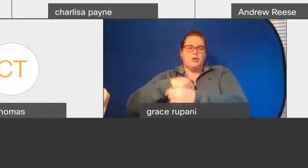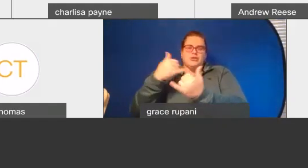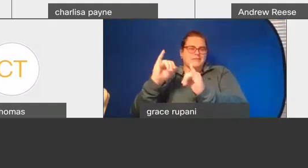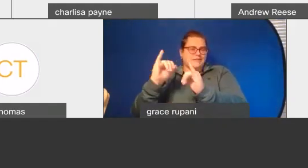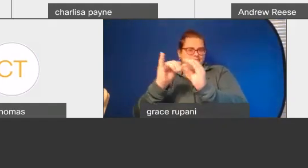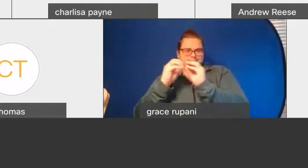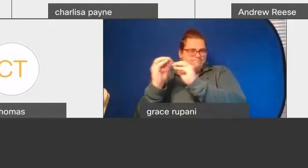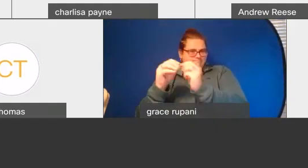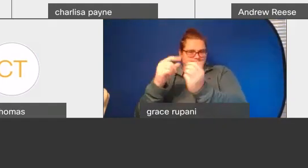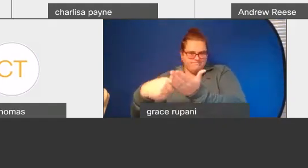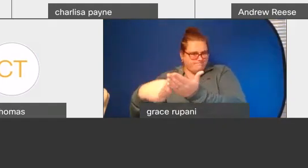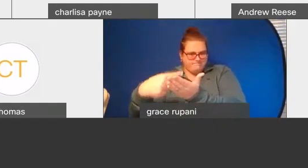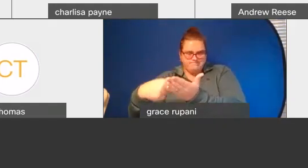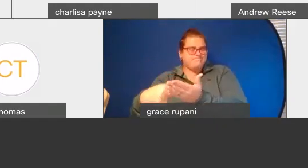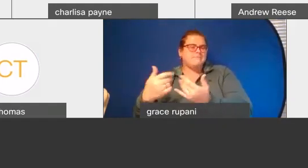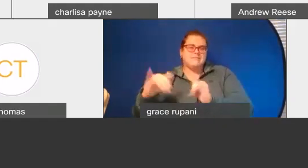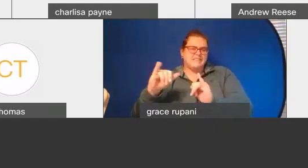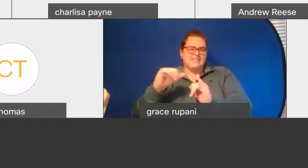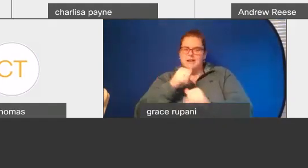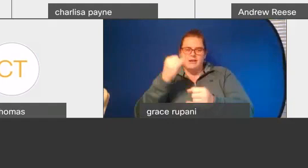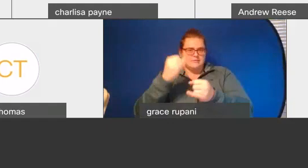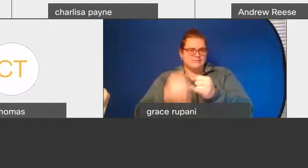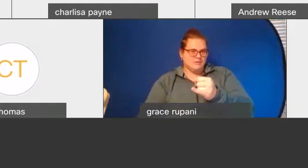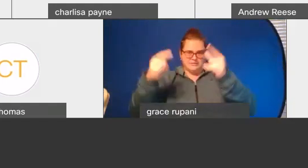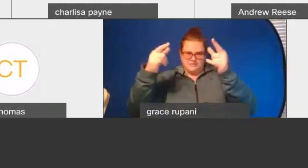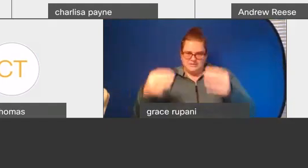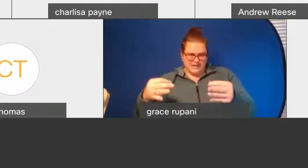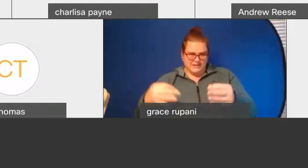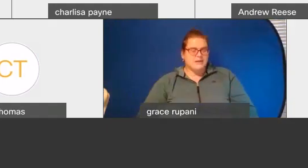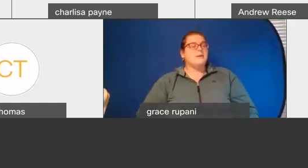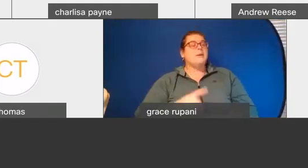But I will say, take this opportunity to remind everyone that,